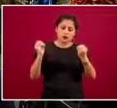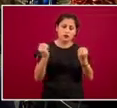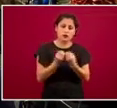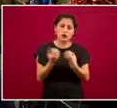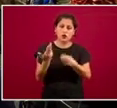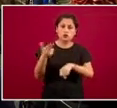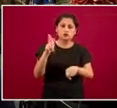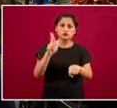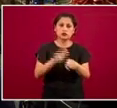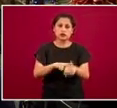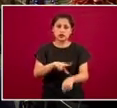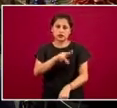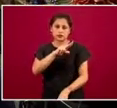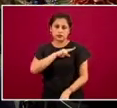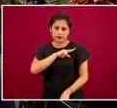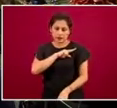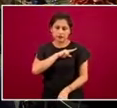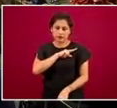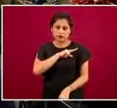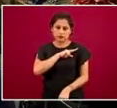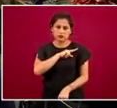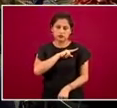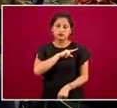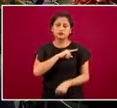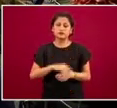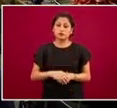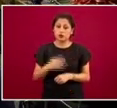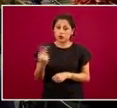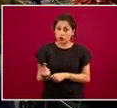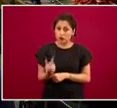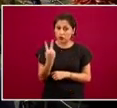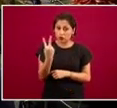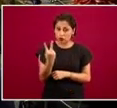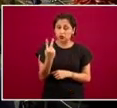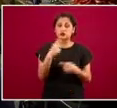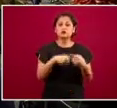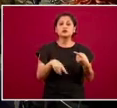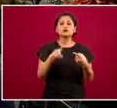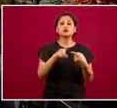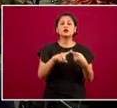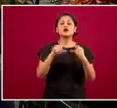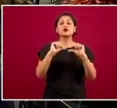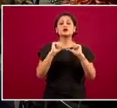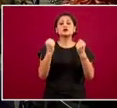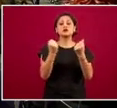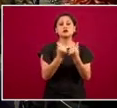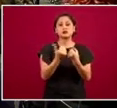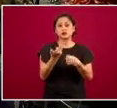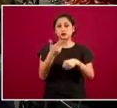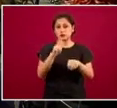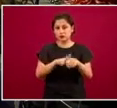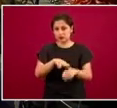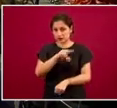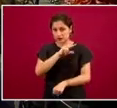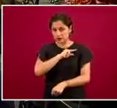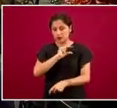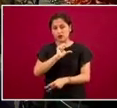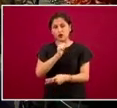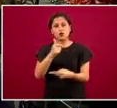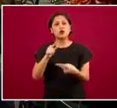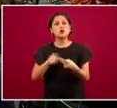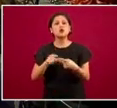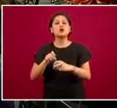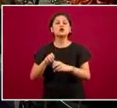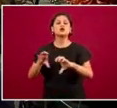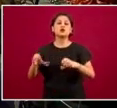This alliance is the collaboration between some public and private hospitals.